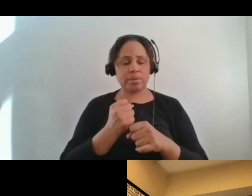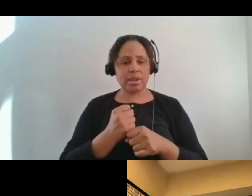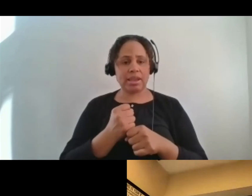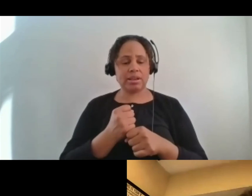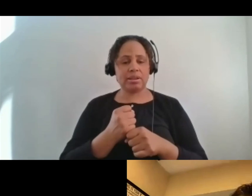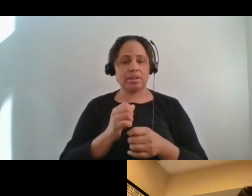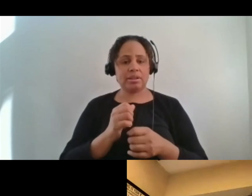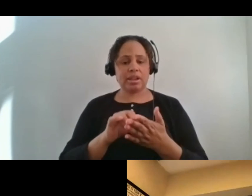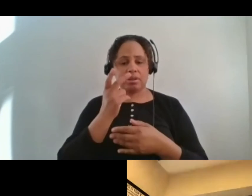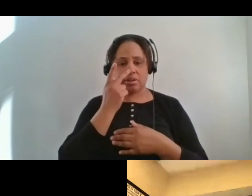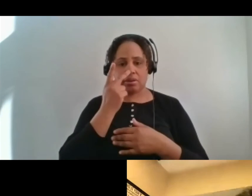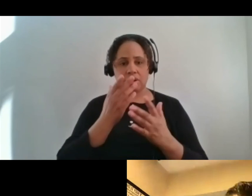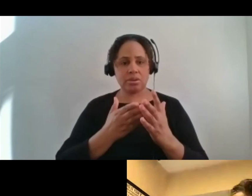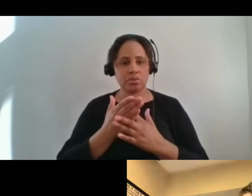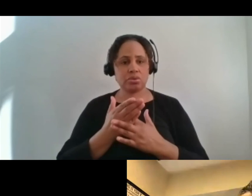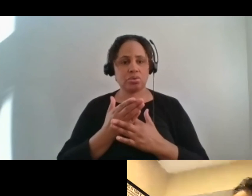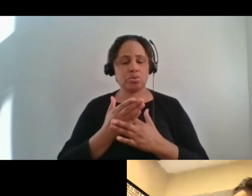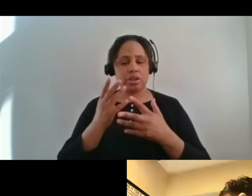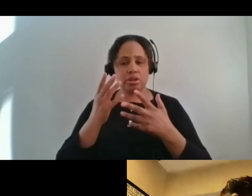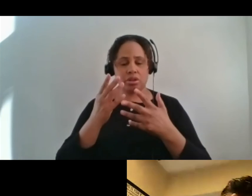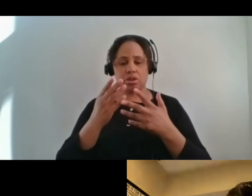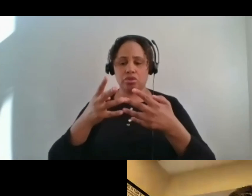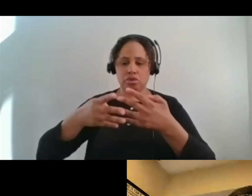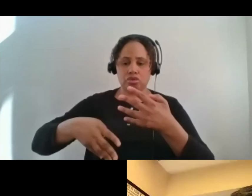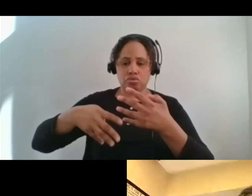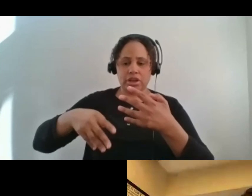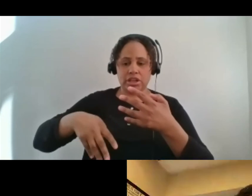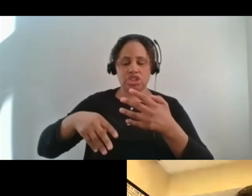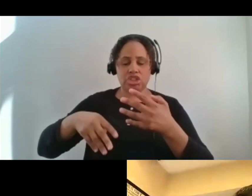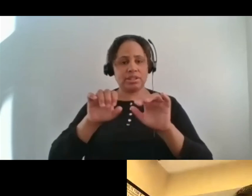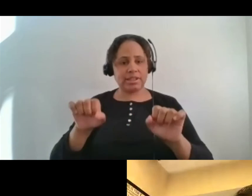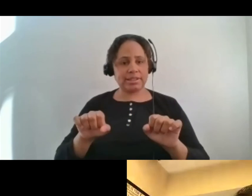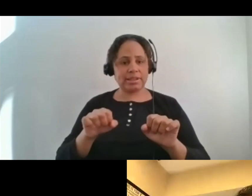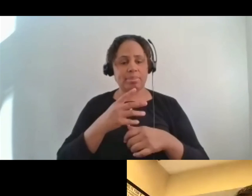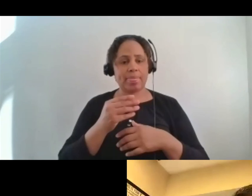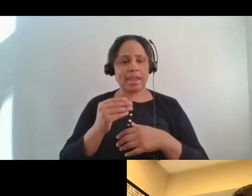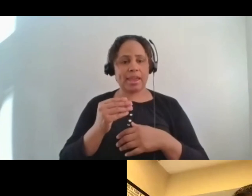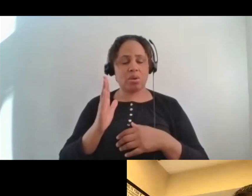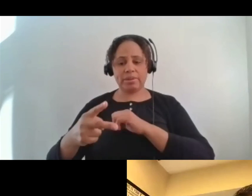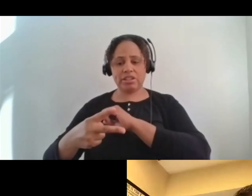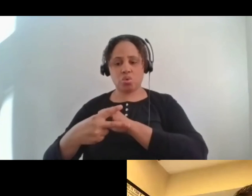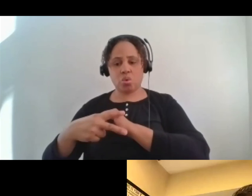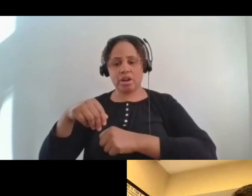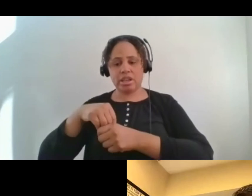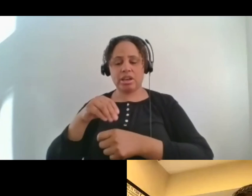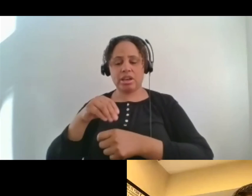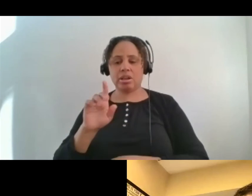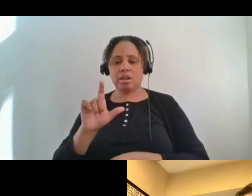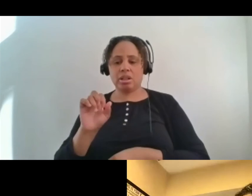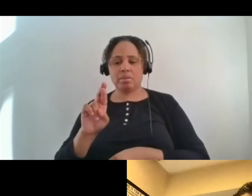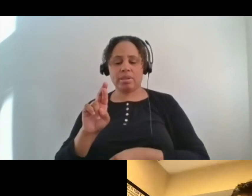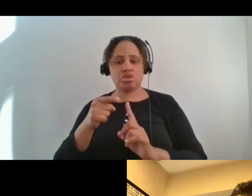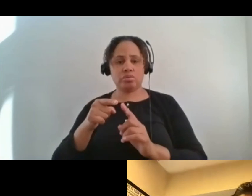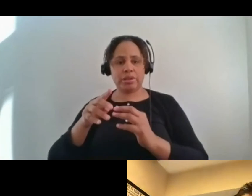urine goes through the drainage system and eventually ends up being stored in the bladder to be eventually excreted